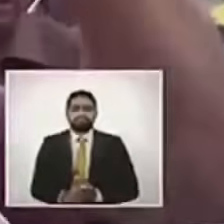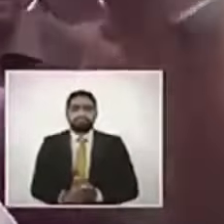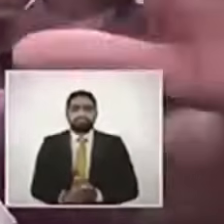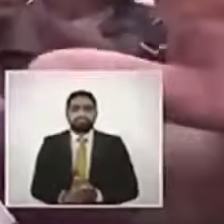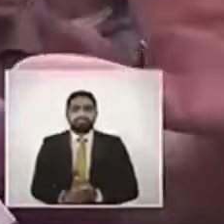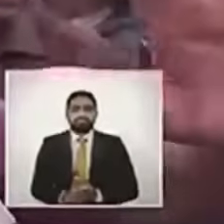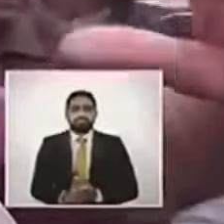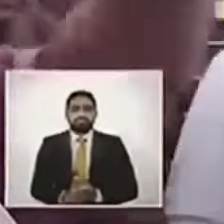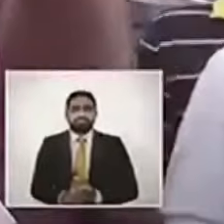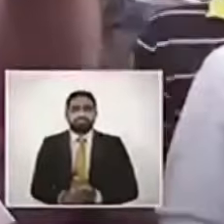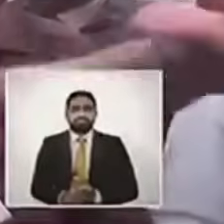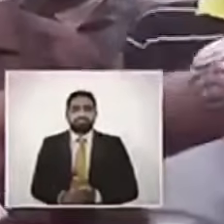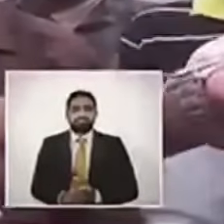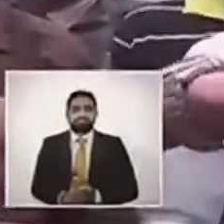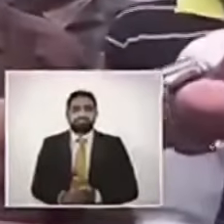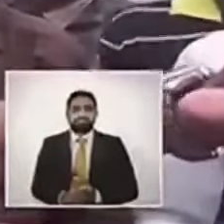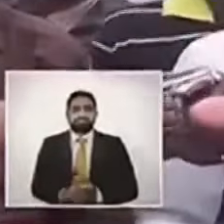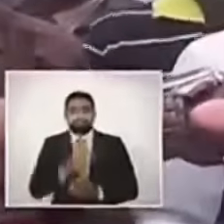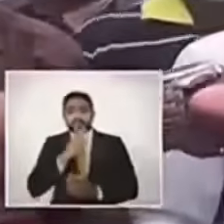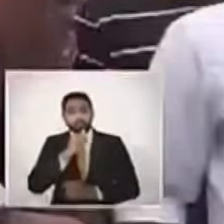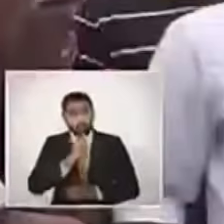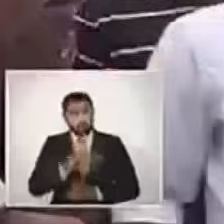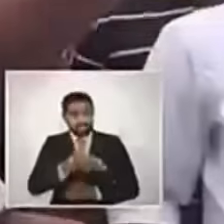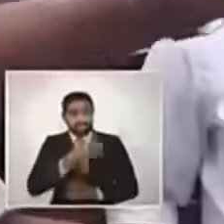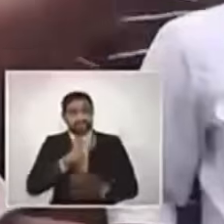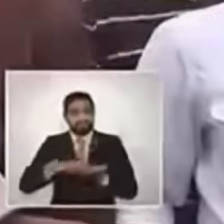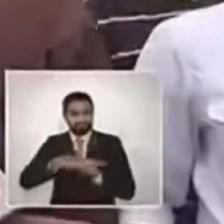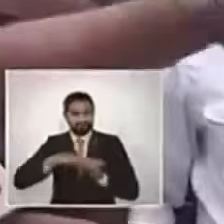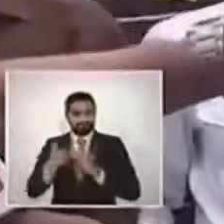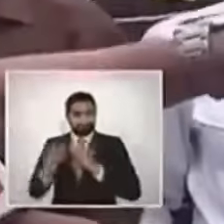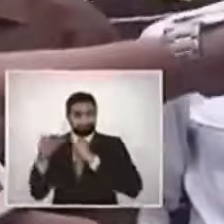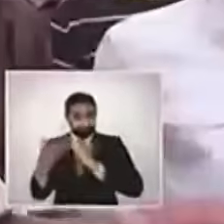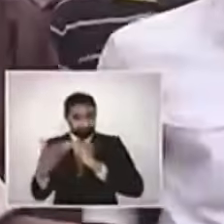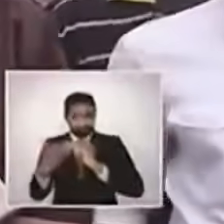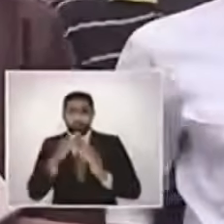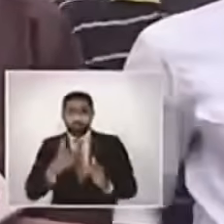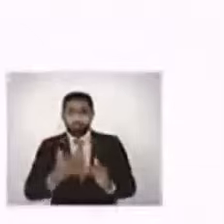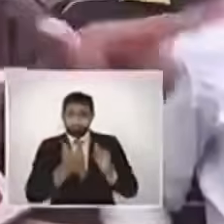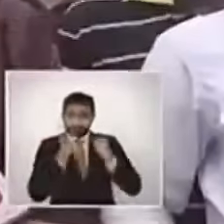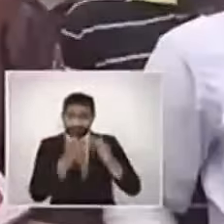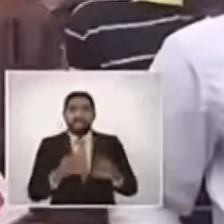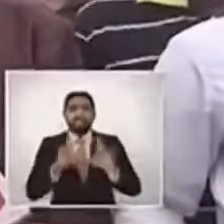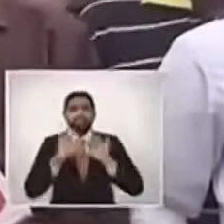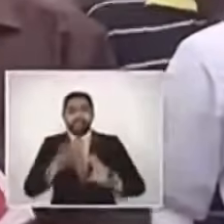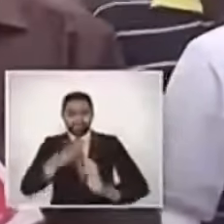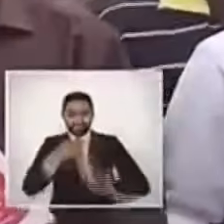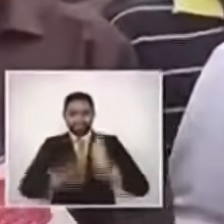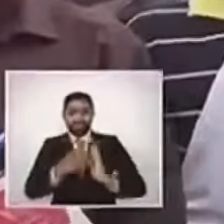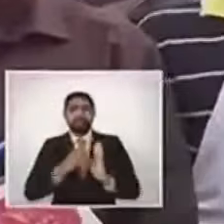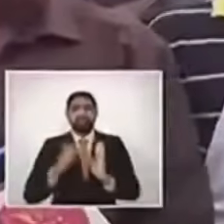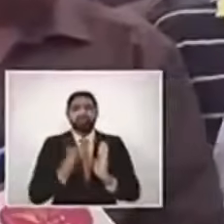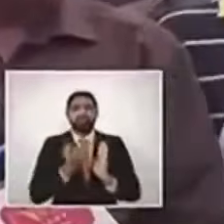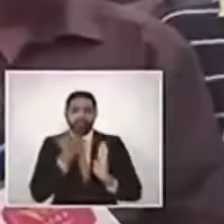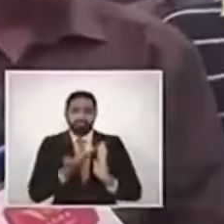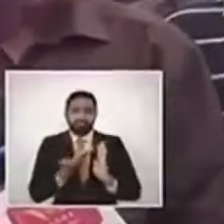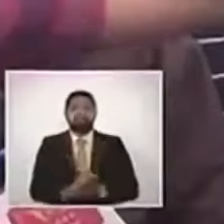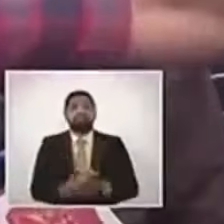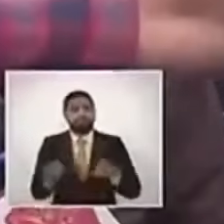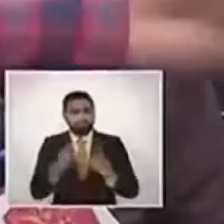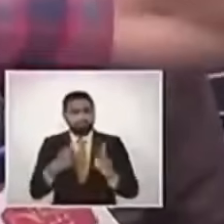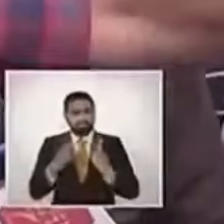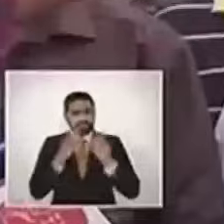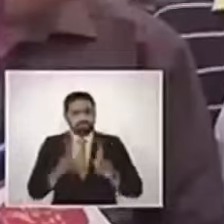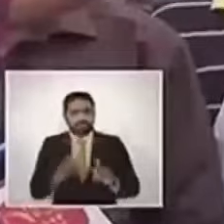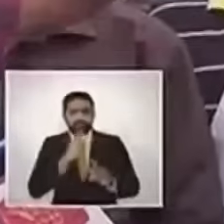The operations at this refinery will ensure the sovereignty and the independence of our country. There is a system in place at the refinery and at the head office